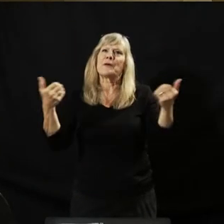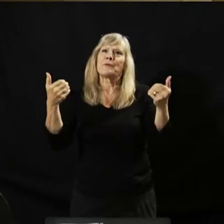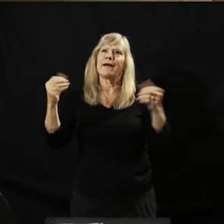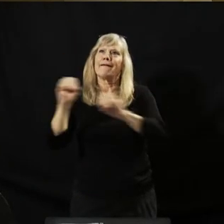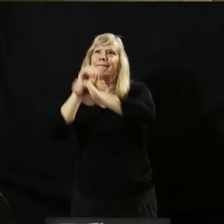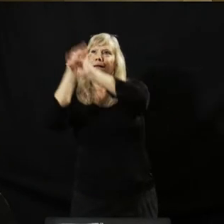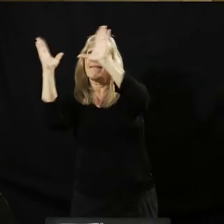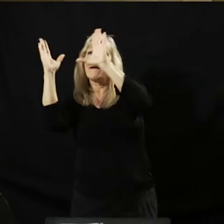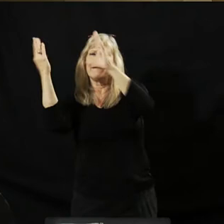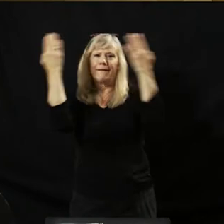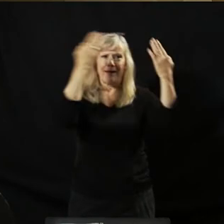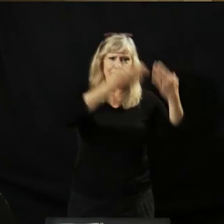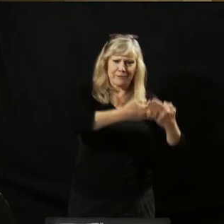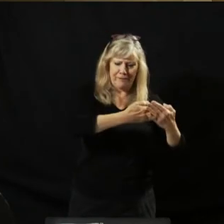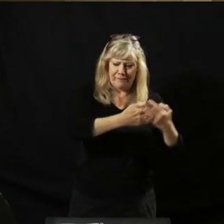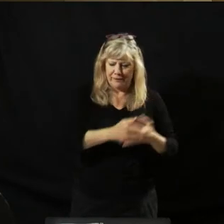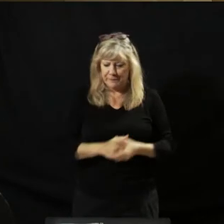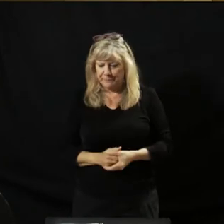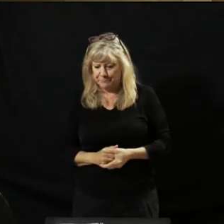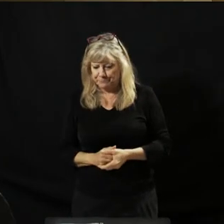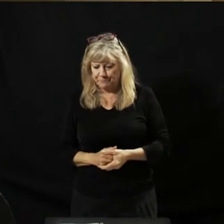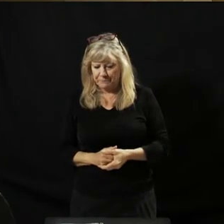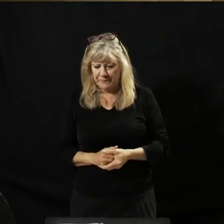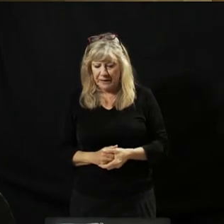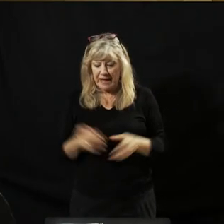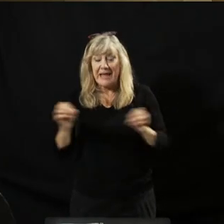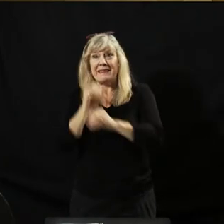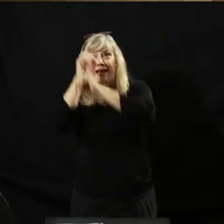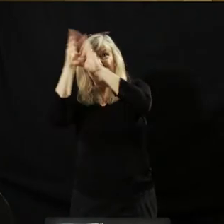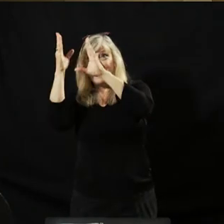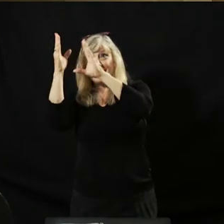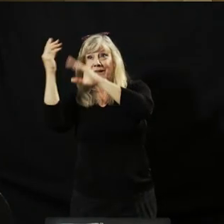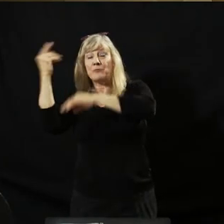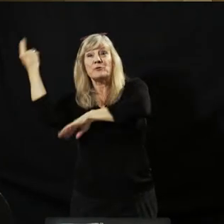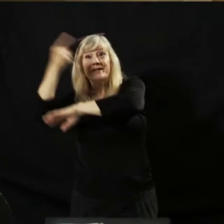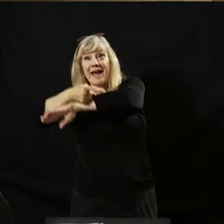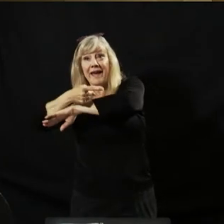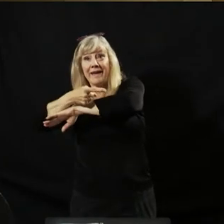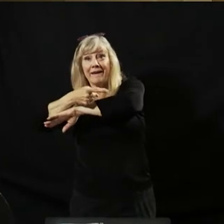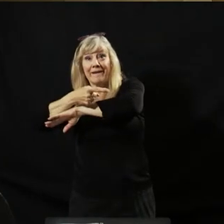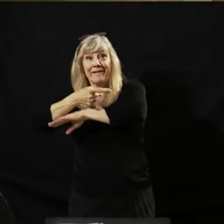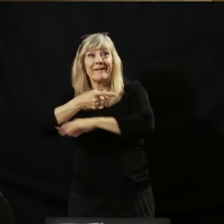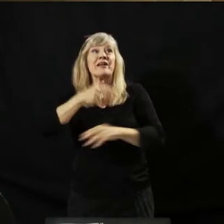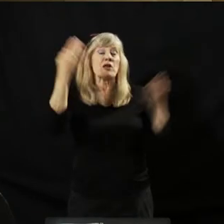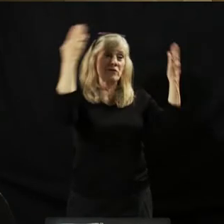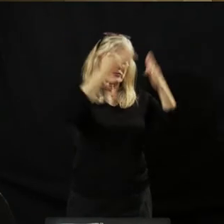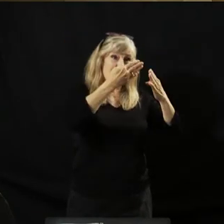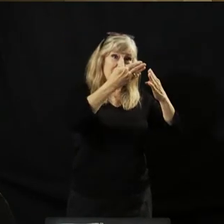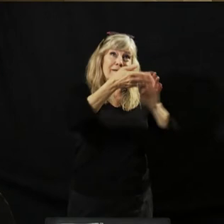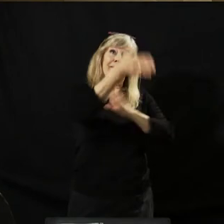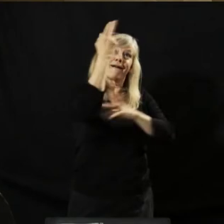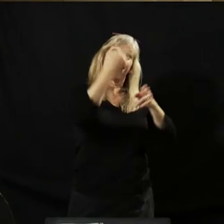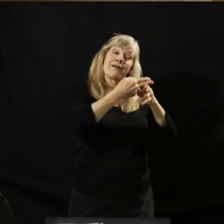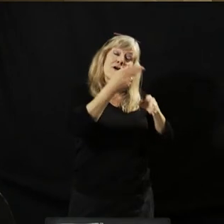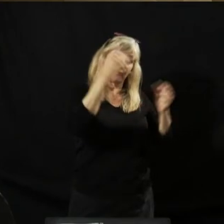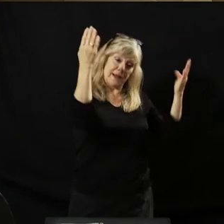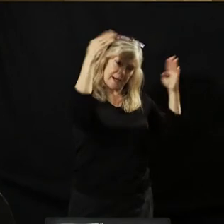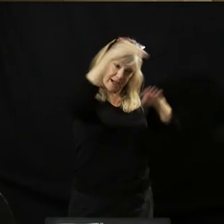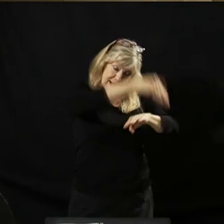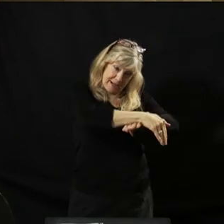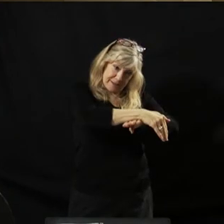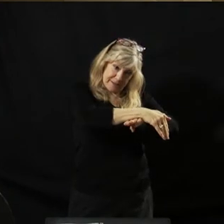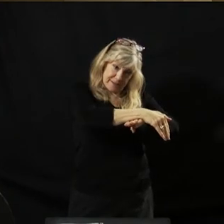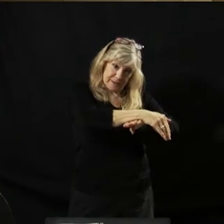from the darkness. God called the light day, and the darkness he called night. Thus